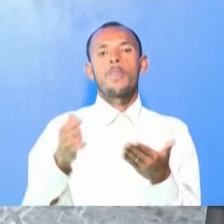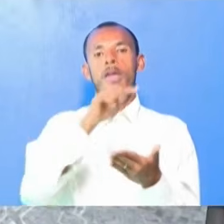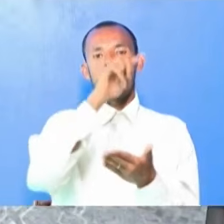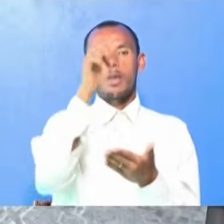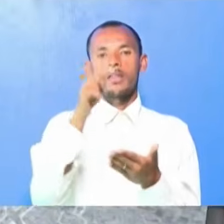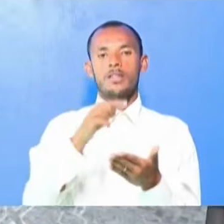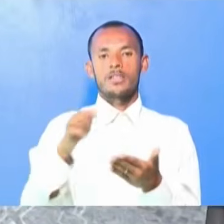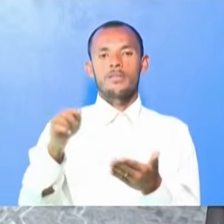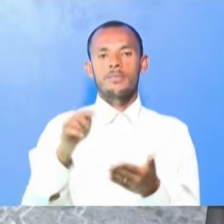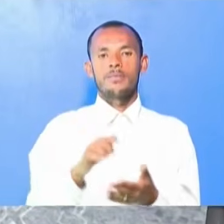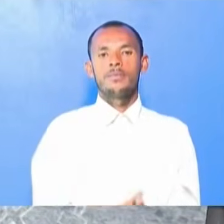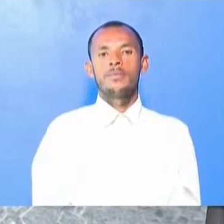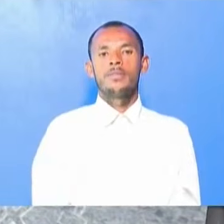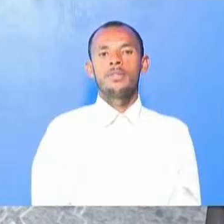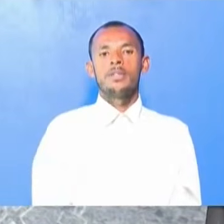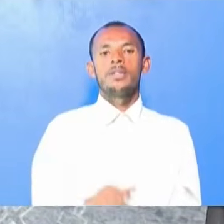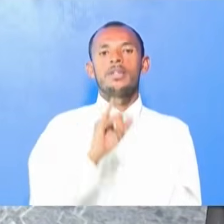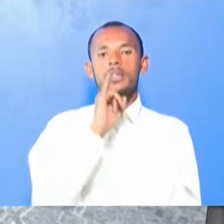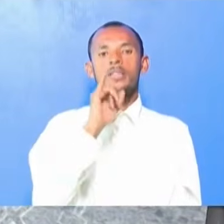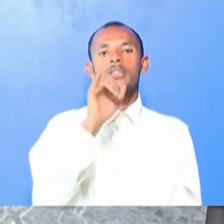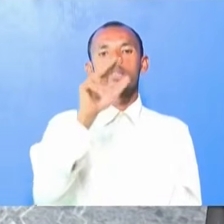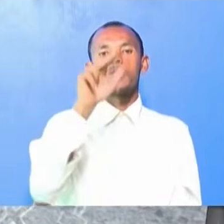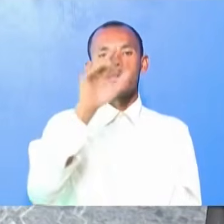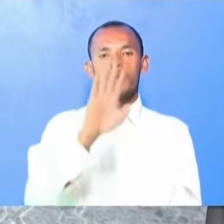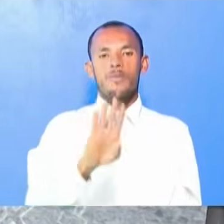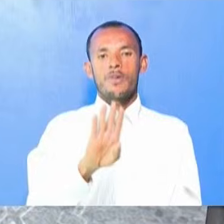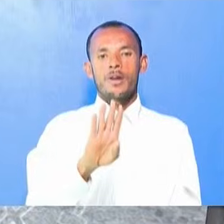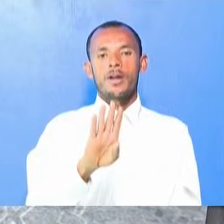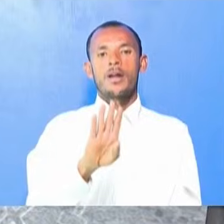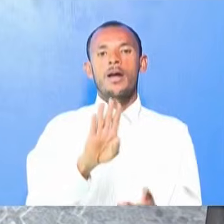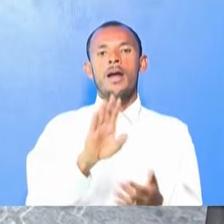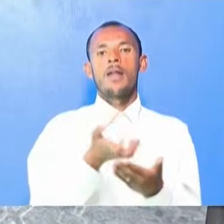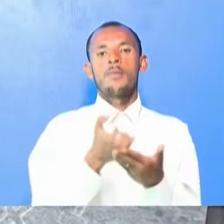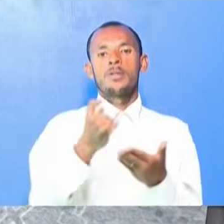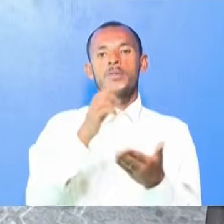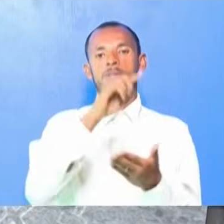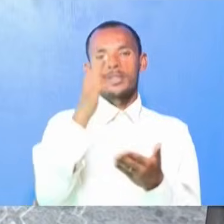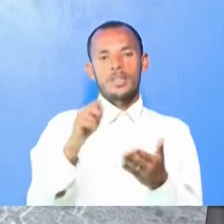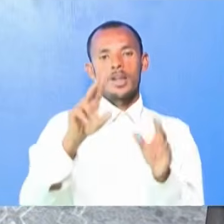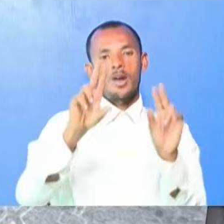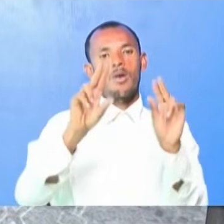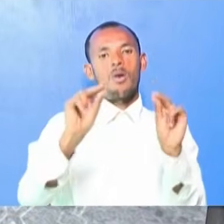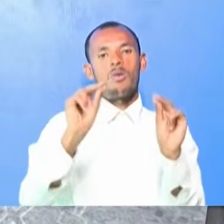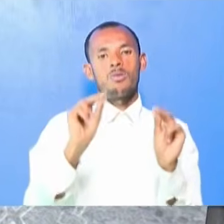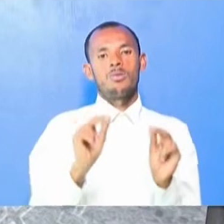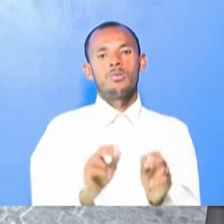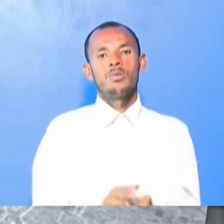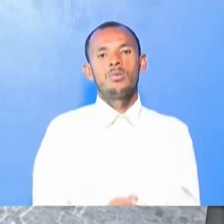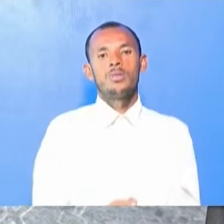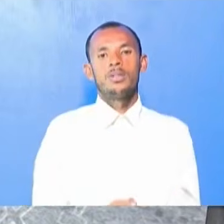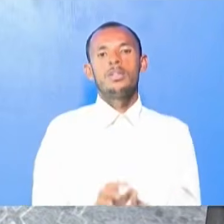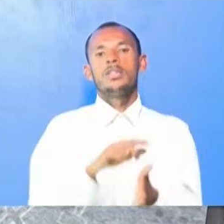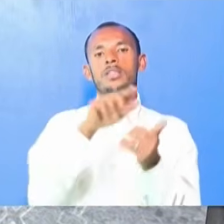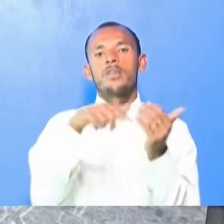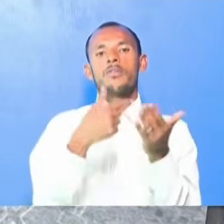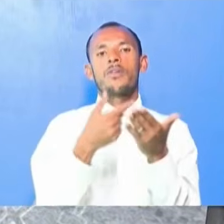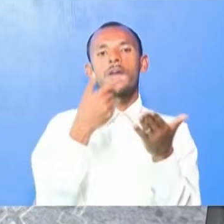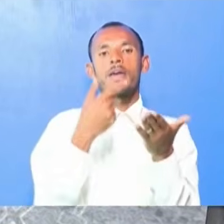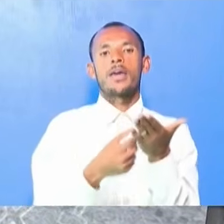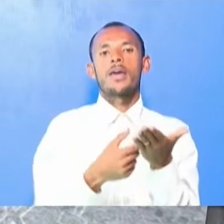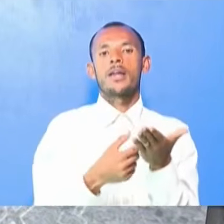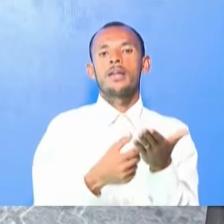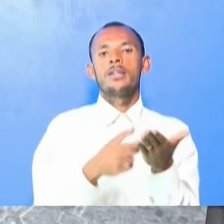integer. Is 3/4 found in this set? No, it's not. Therefore, here it